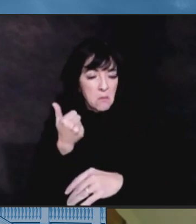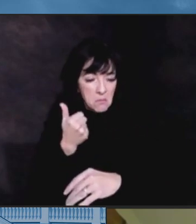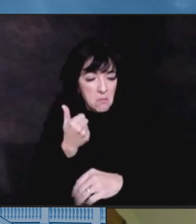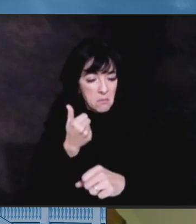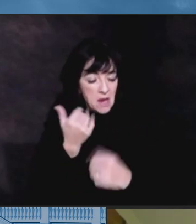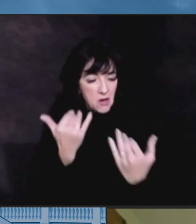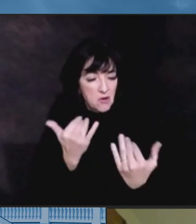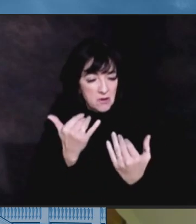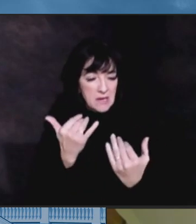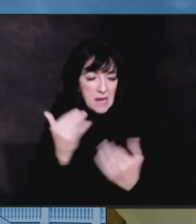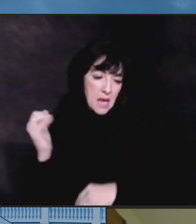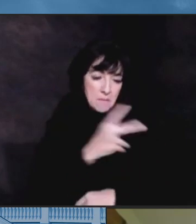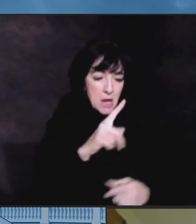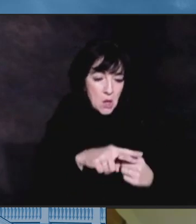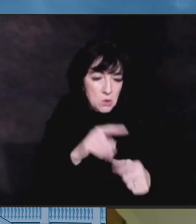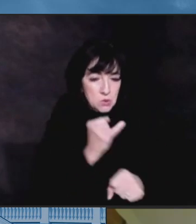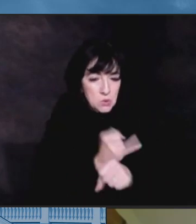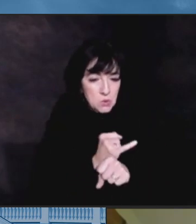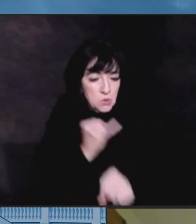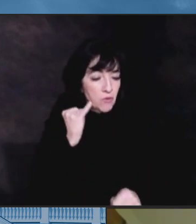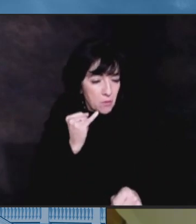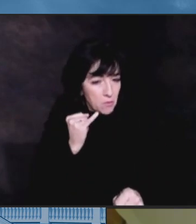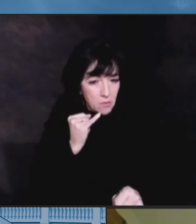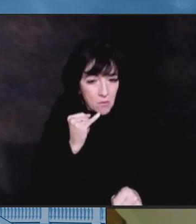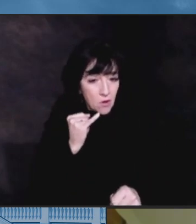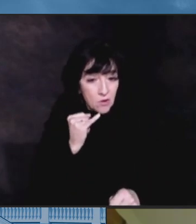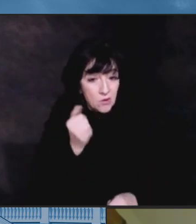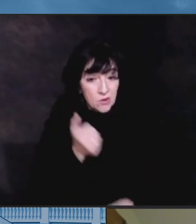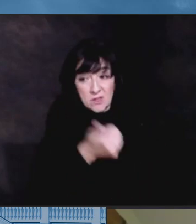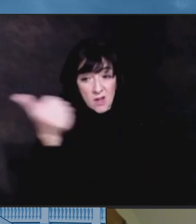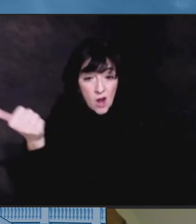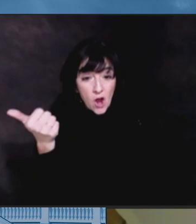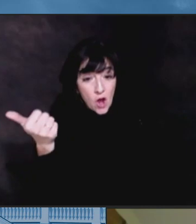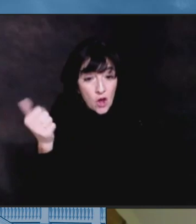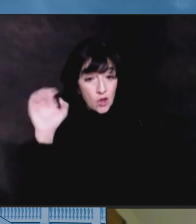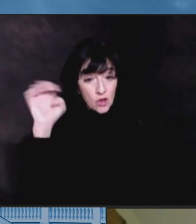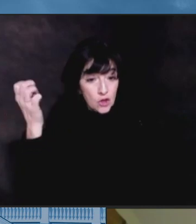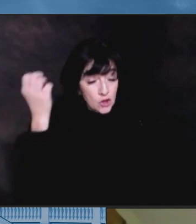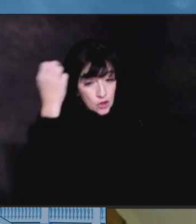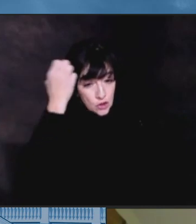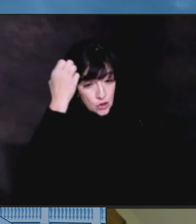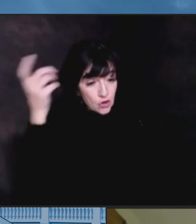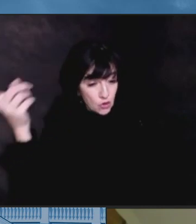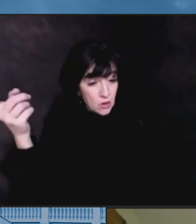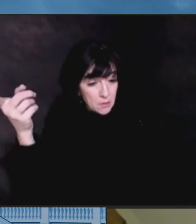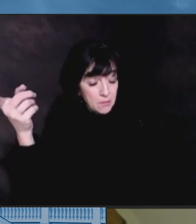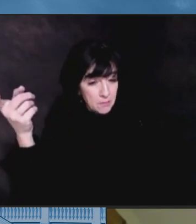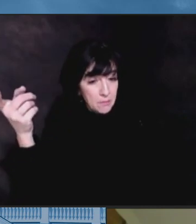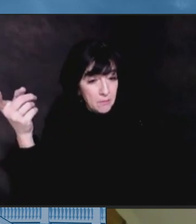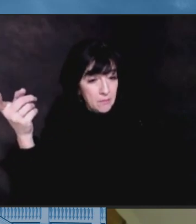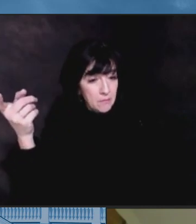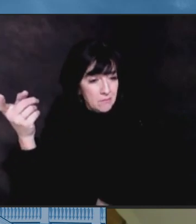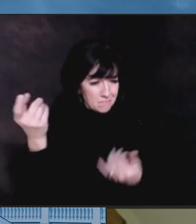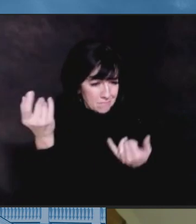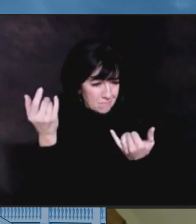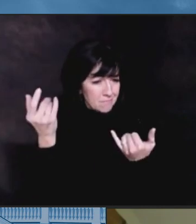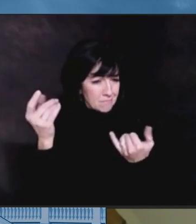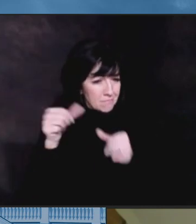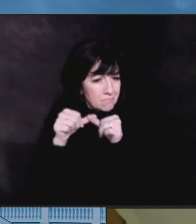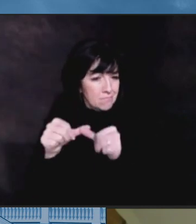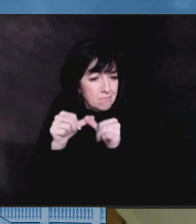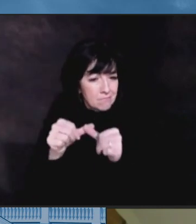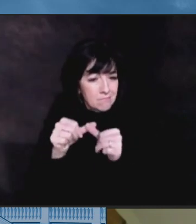saw, a number of European countries have surpassed their peak while keeping schools open and taking other